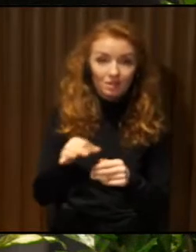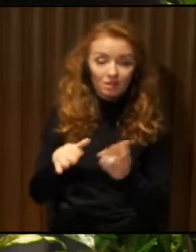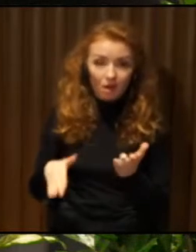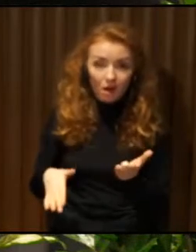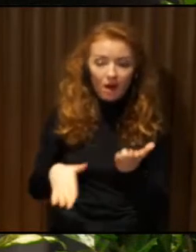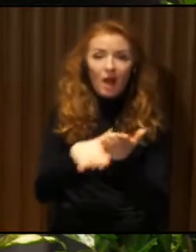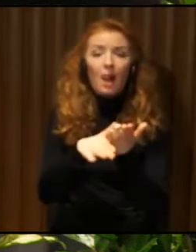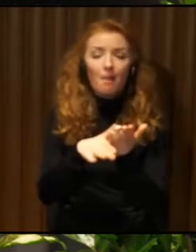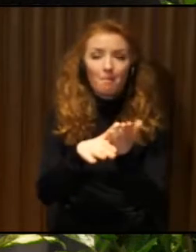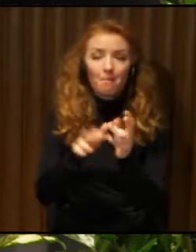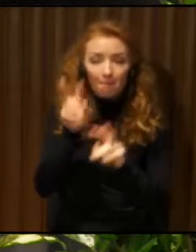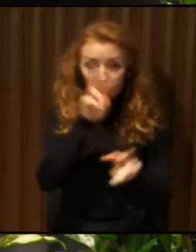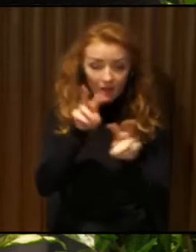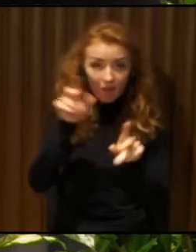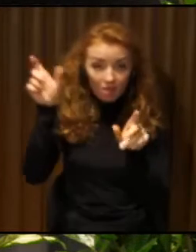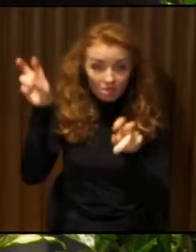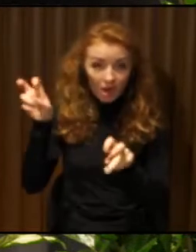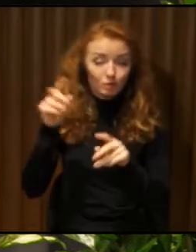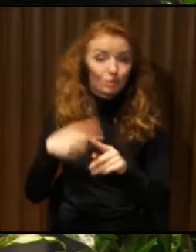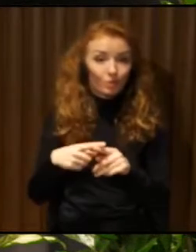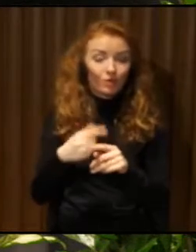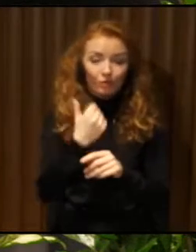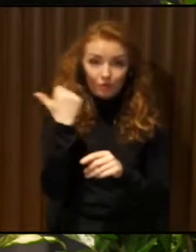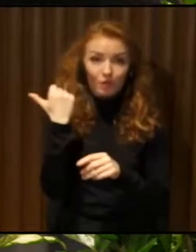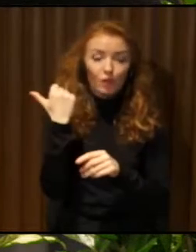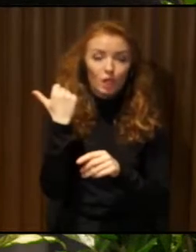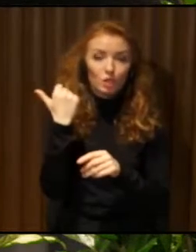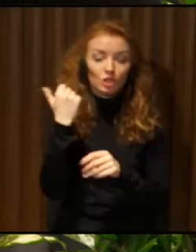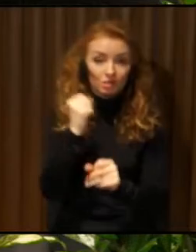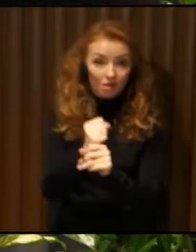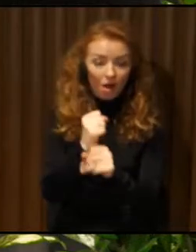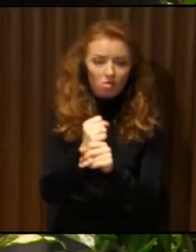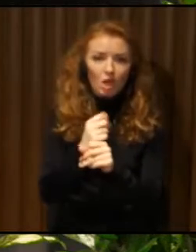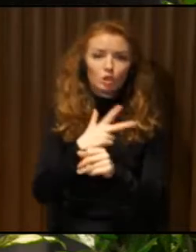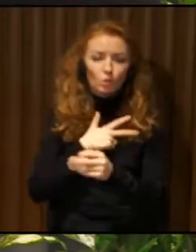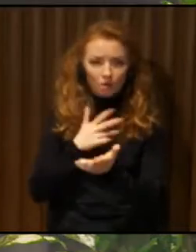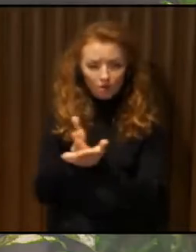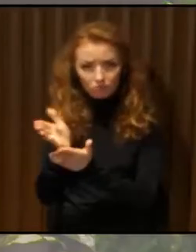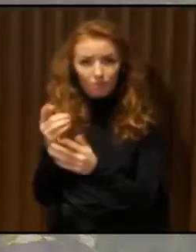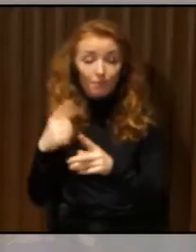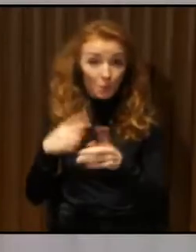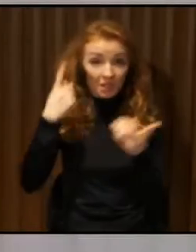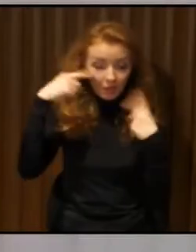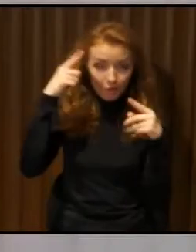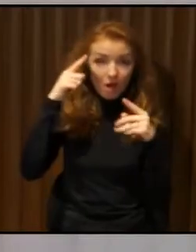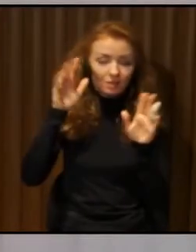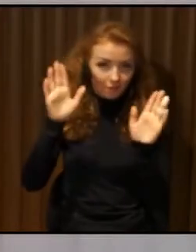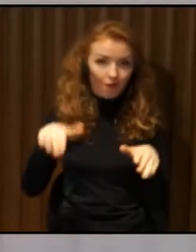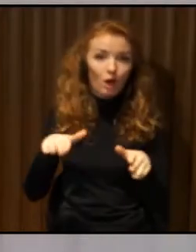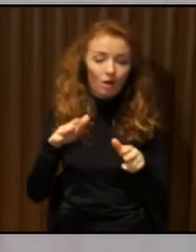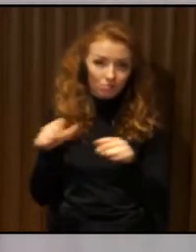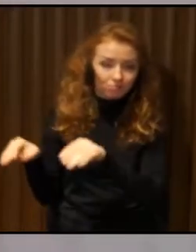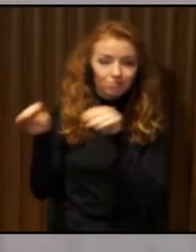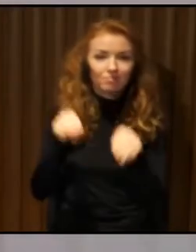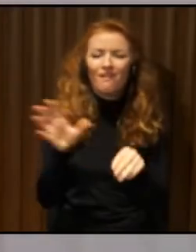social sector, and innovations could be still introduced everywhere, especially they are needed in social sector. So